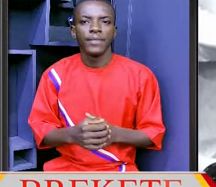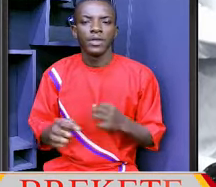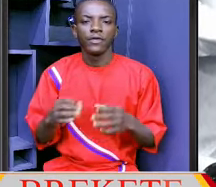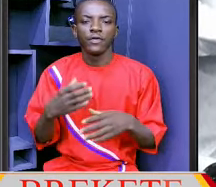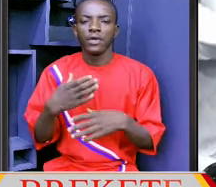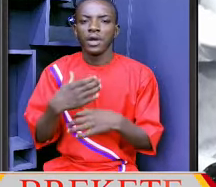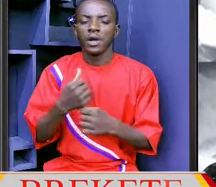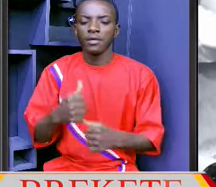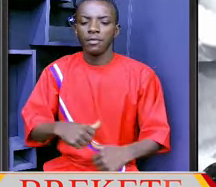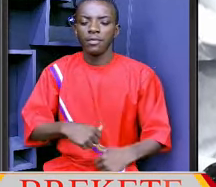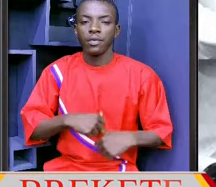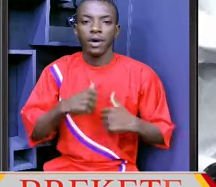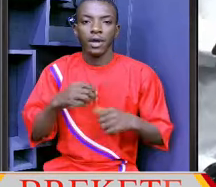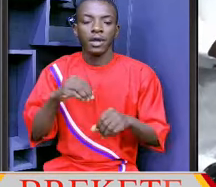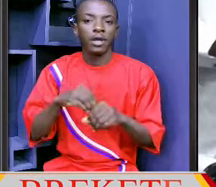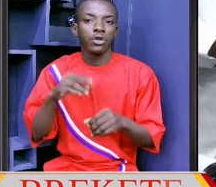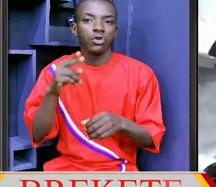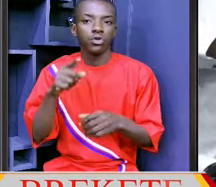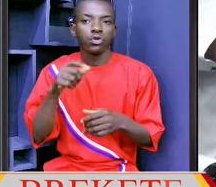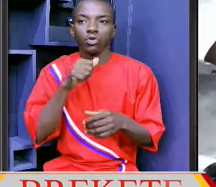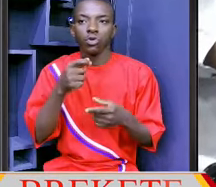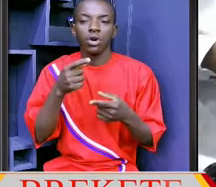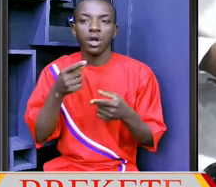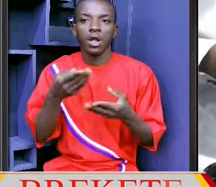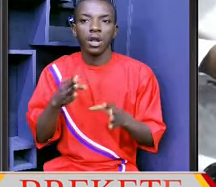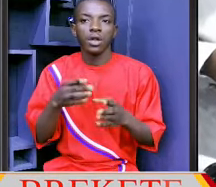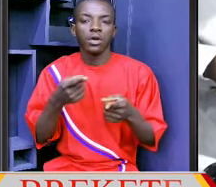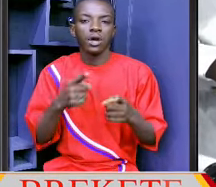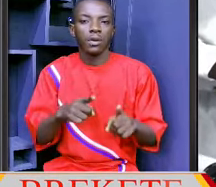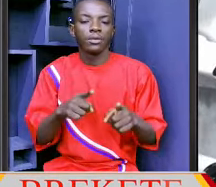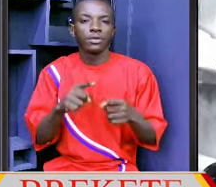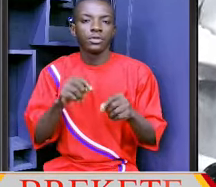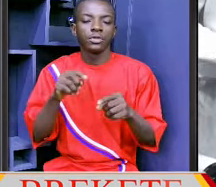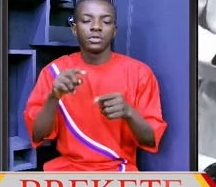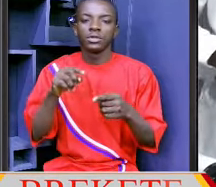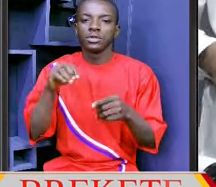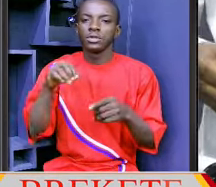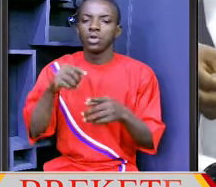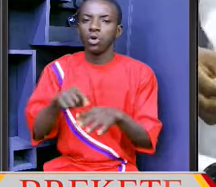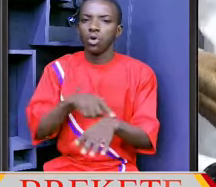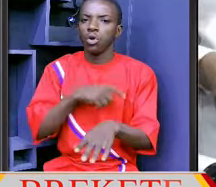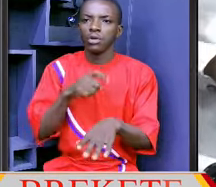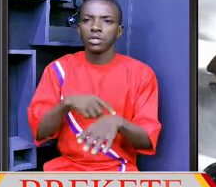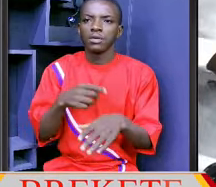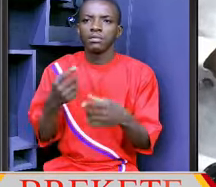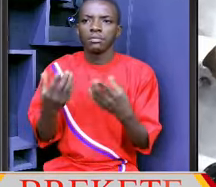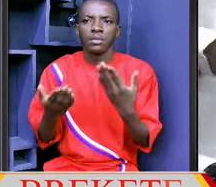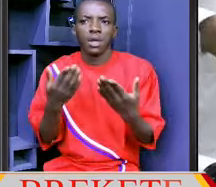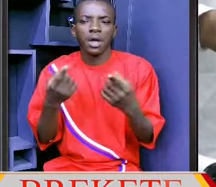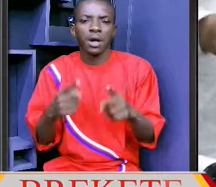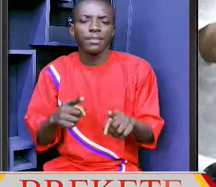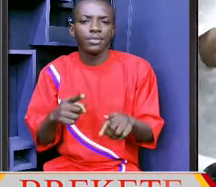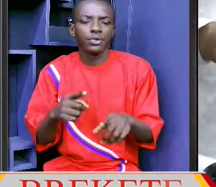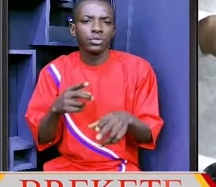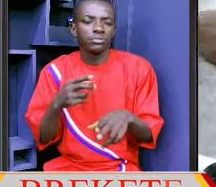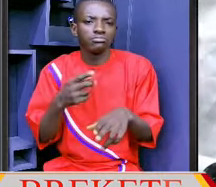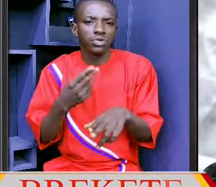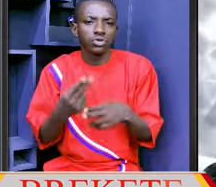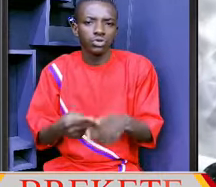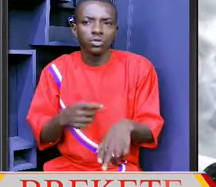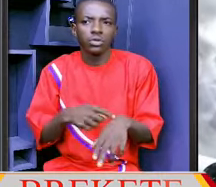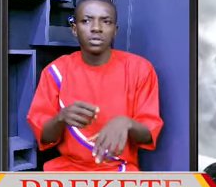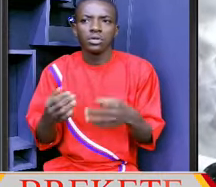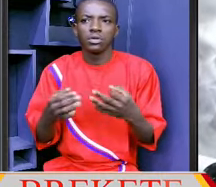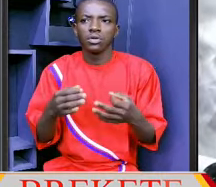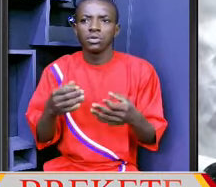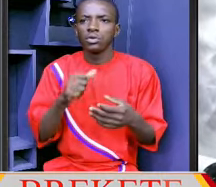If you get pride in you, you no go allow and happen for a very long time. If it happen temporarily, nobody go to say